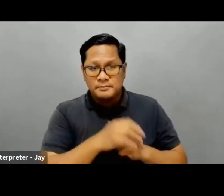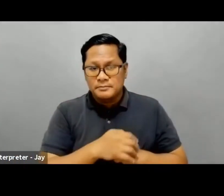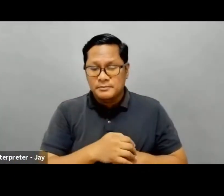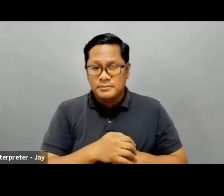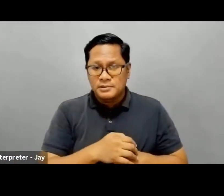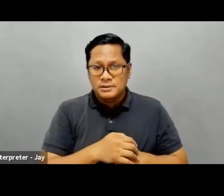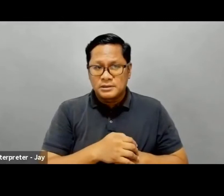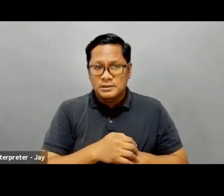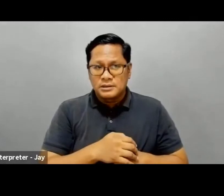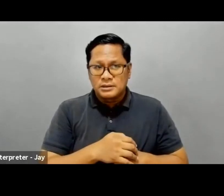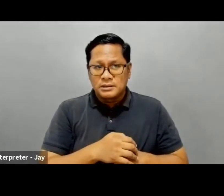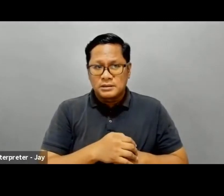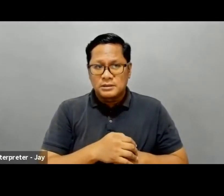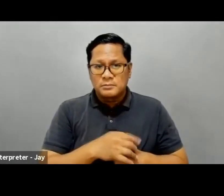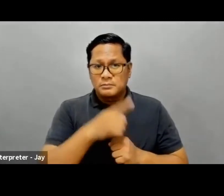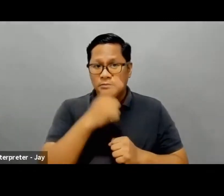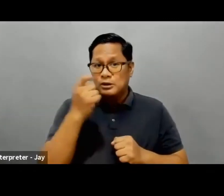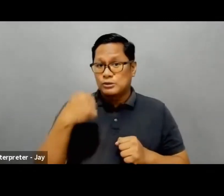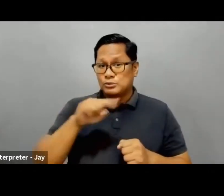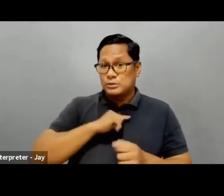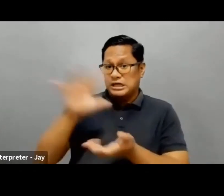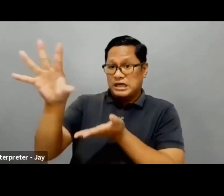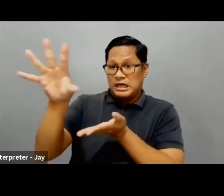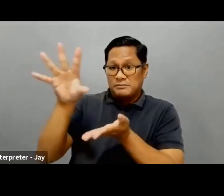Ginaya natin yung sistema ng US.